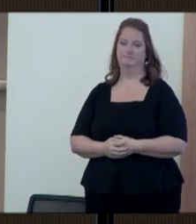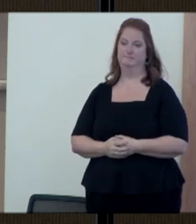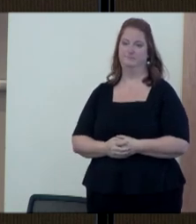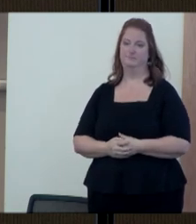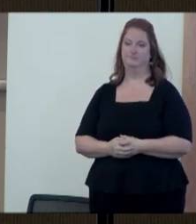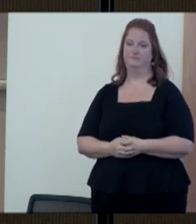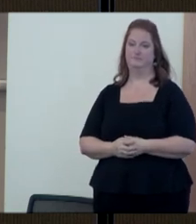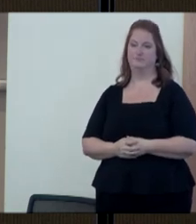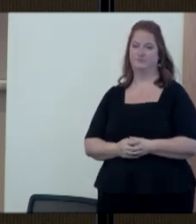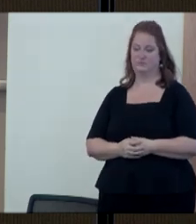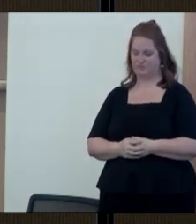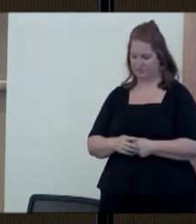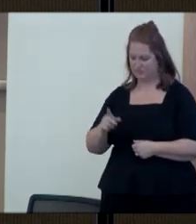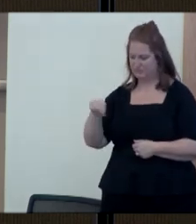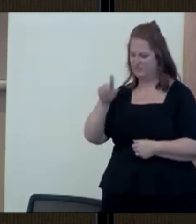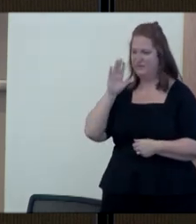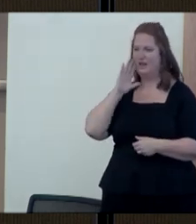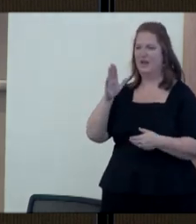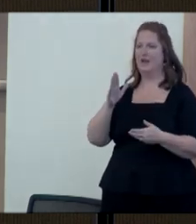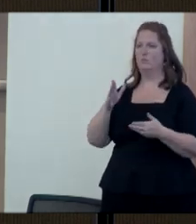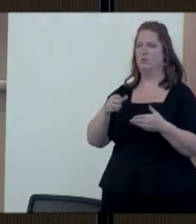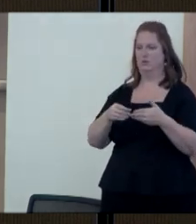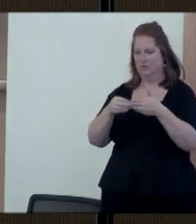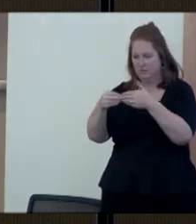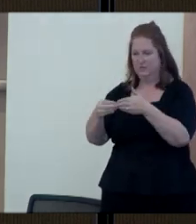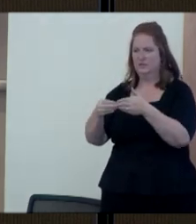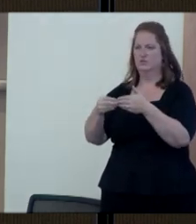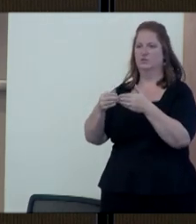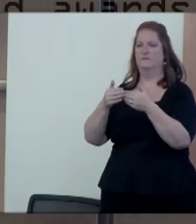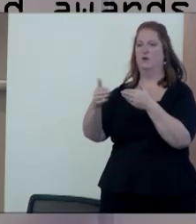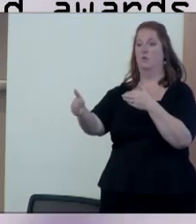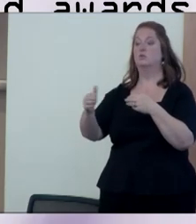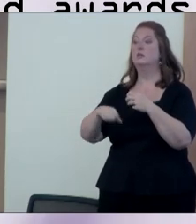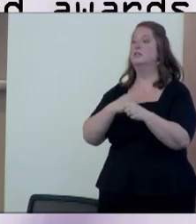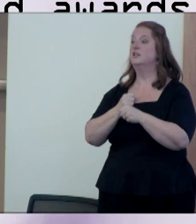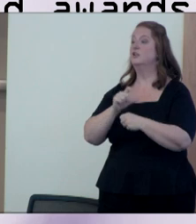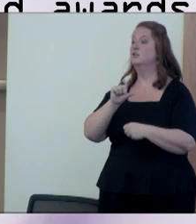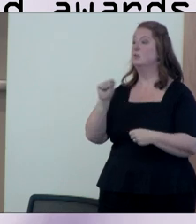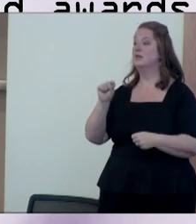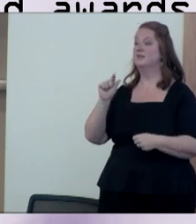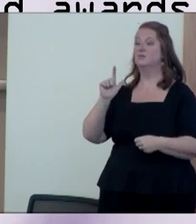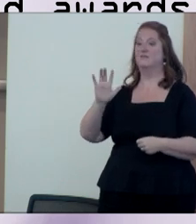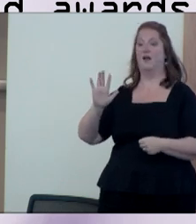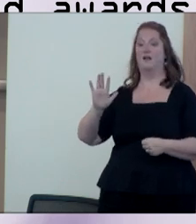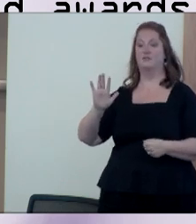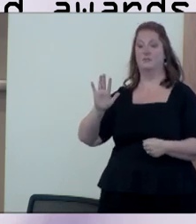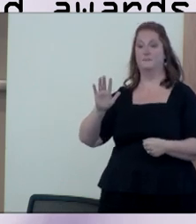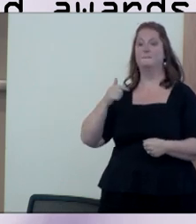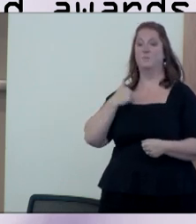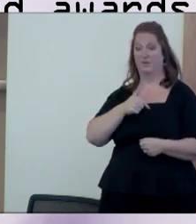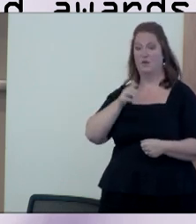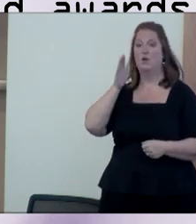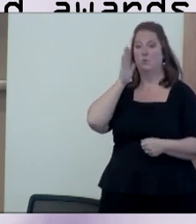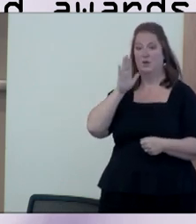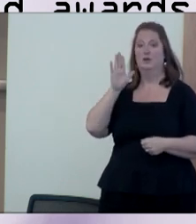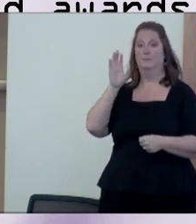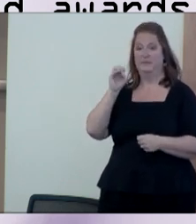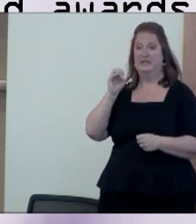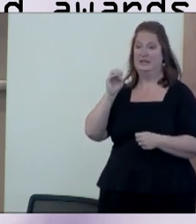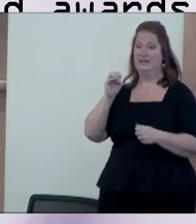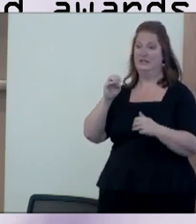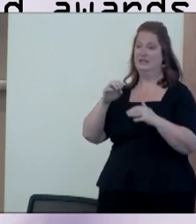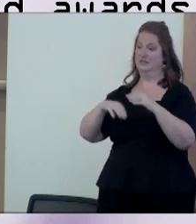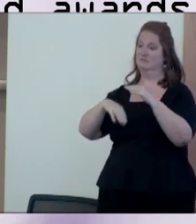And they're going to move us forward. By 2025, we will be among the top